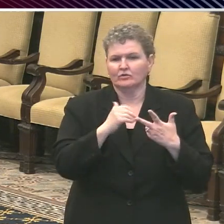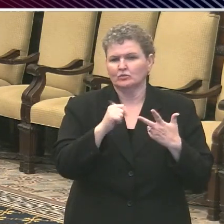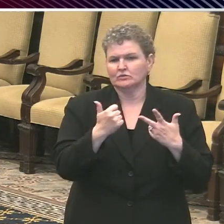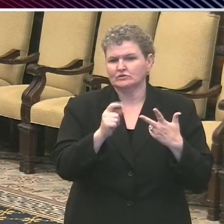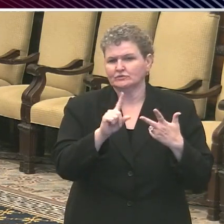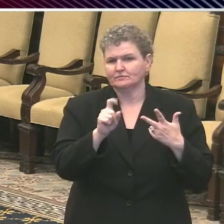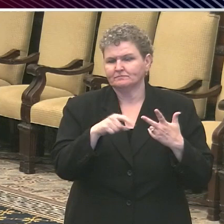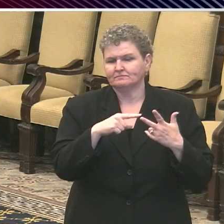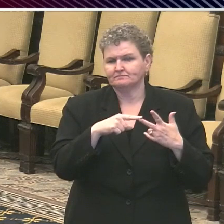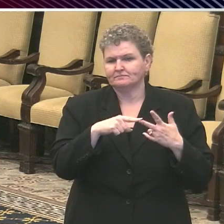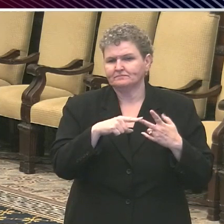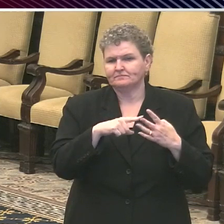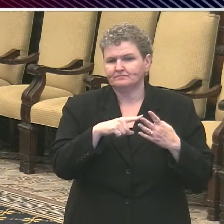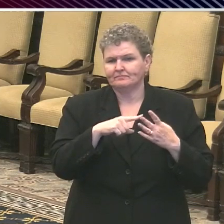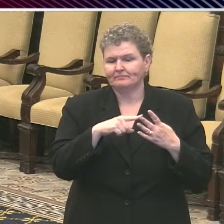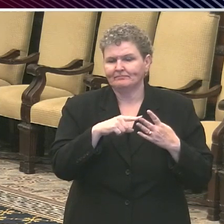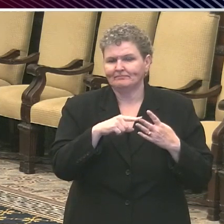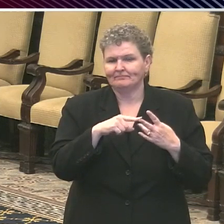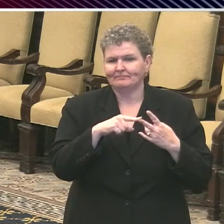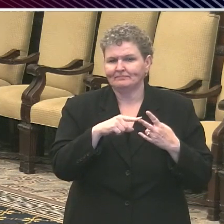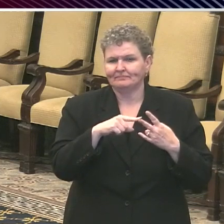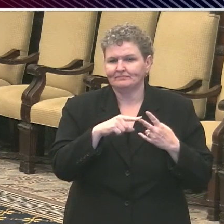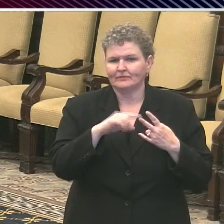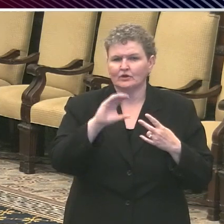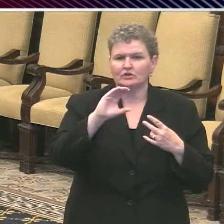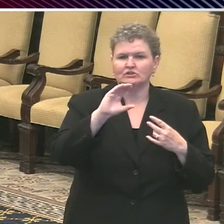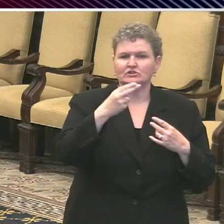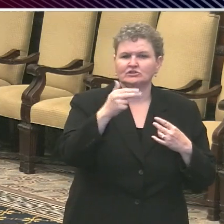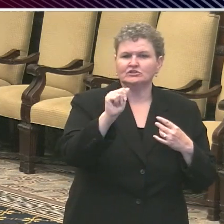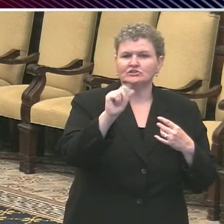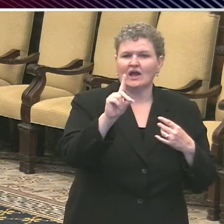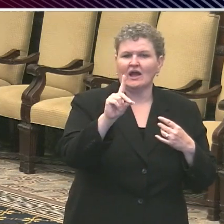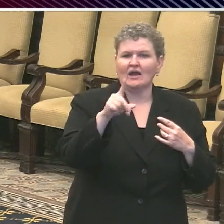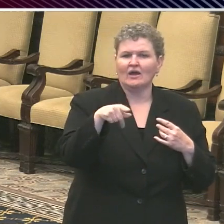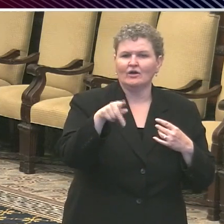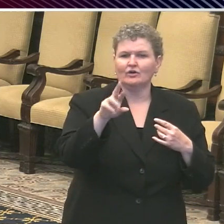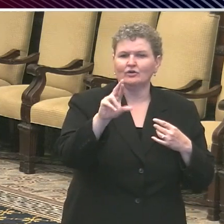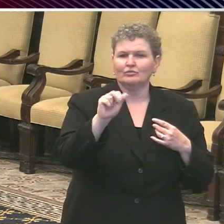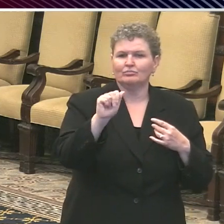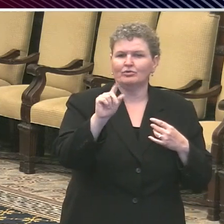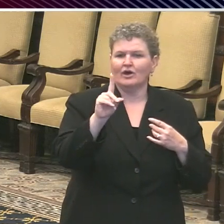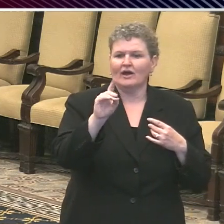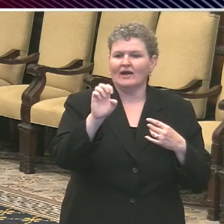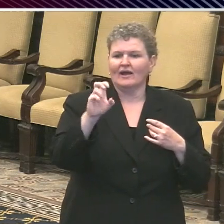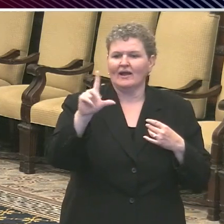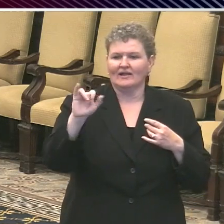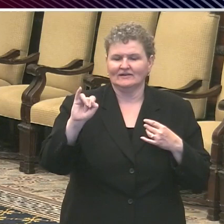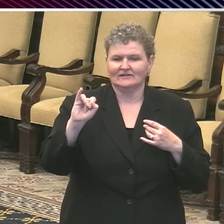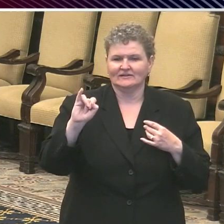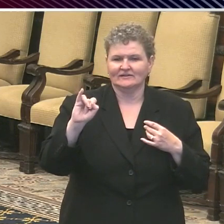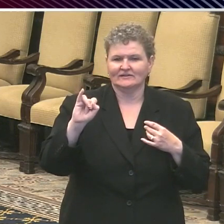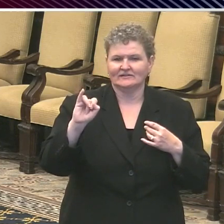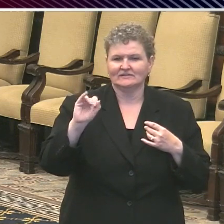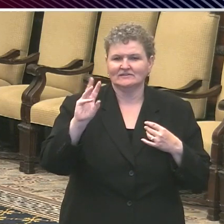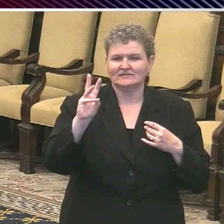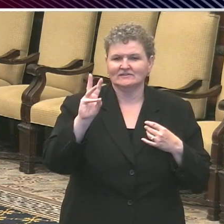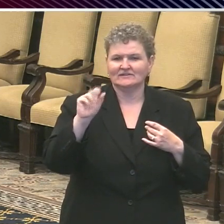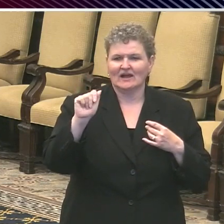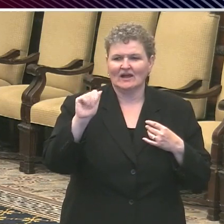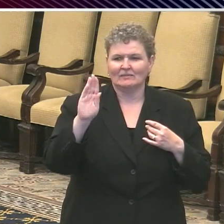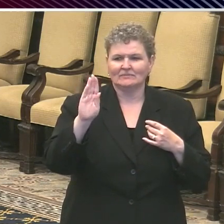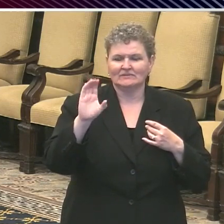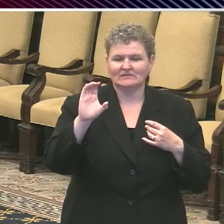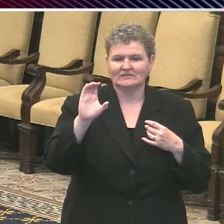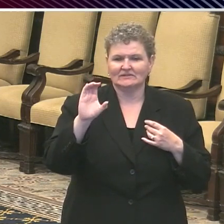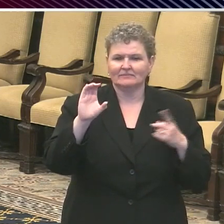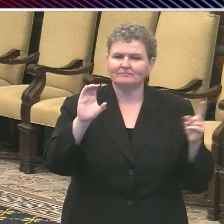Thanks, AD. We're going to move to Chad Pradelli now of 6ABC. Thank you, Mayor. First question, complaints to 311